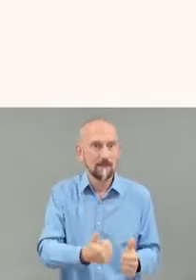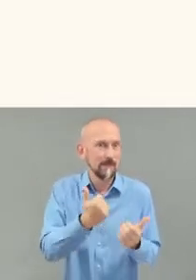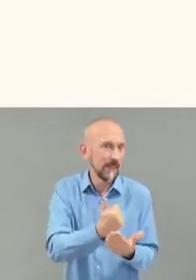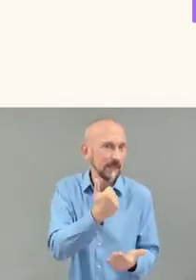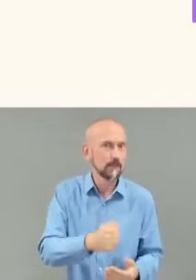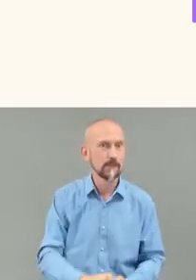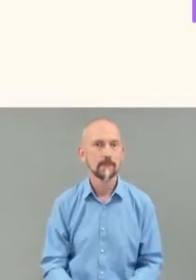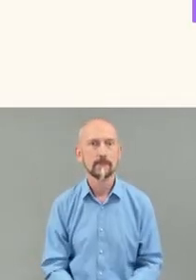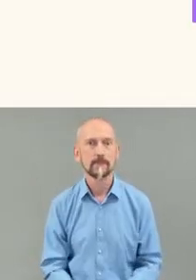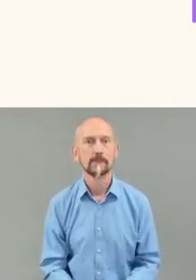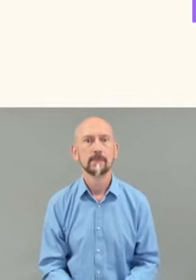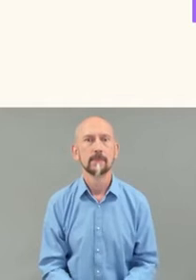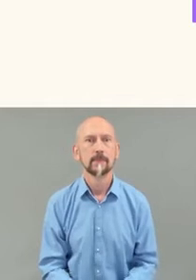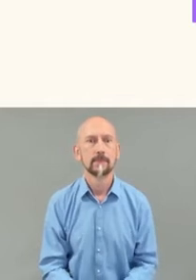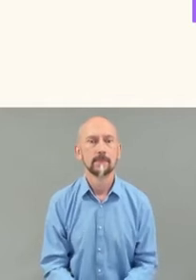Play the video.